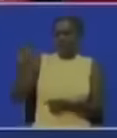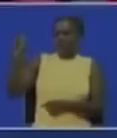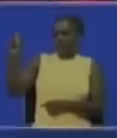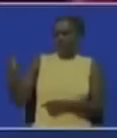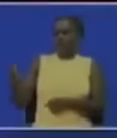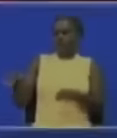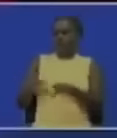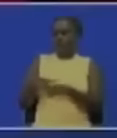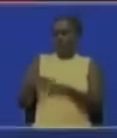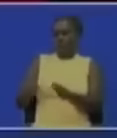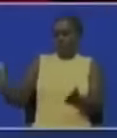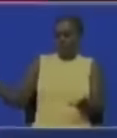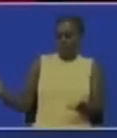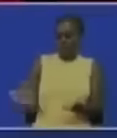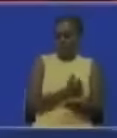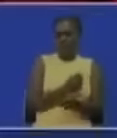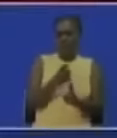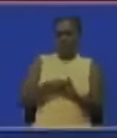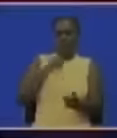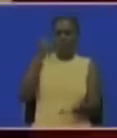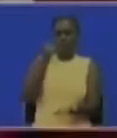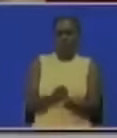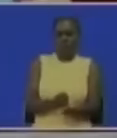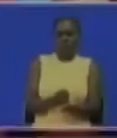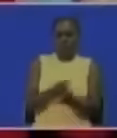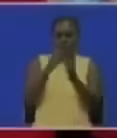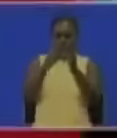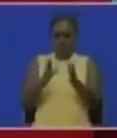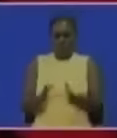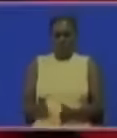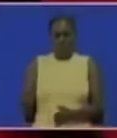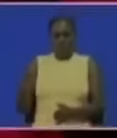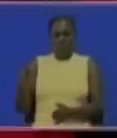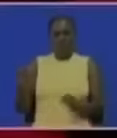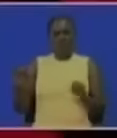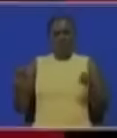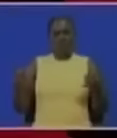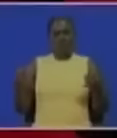members evicted from the offices. Akisa Wandera, KTN News.